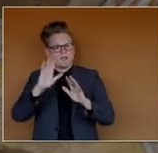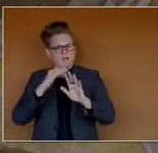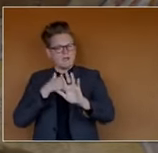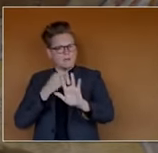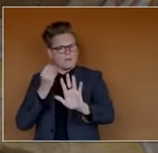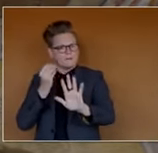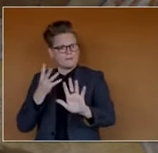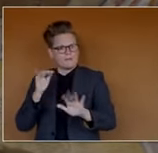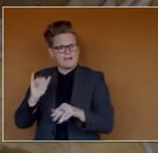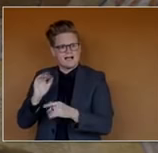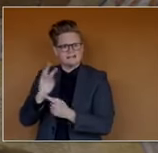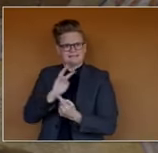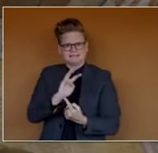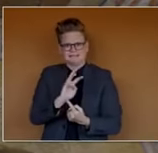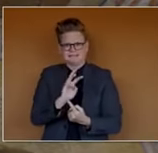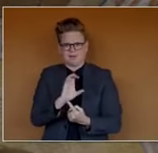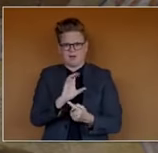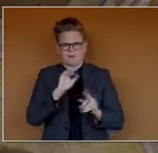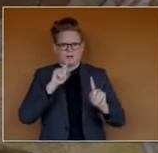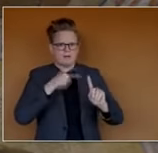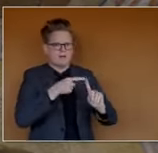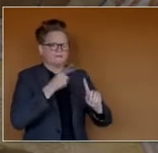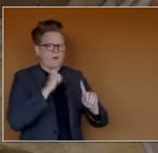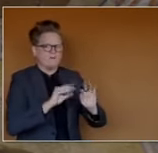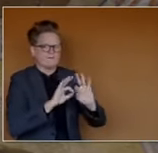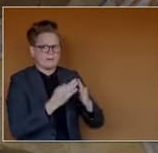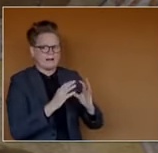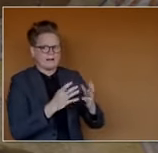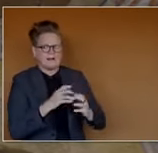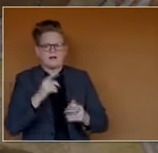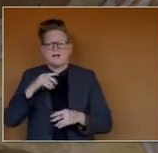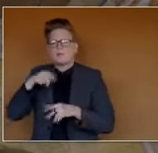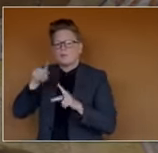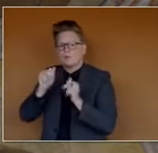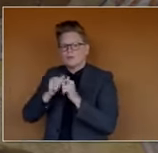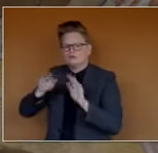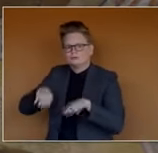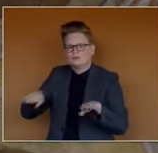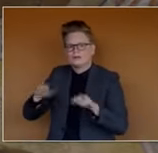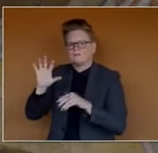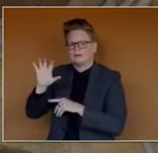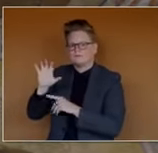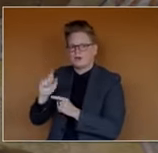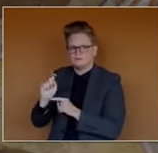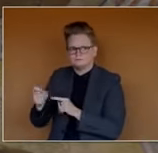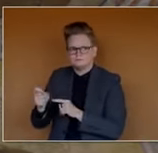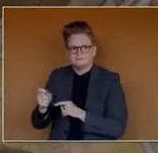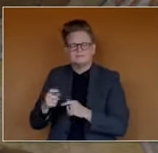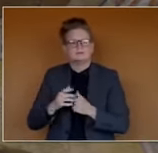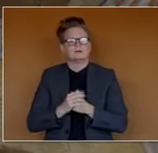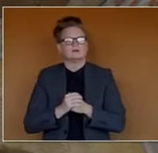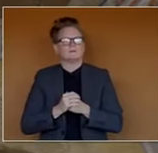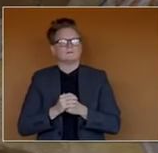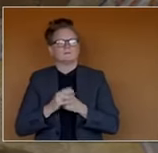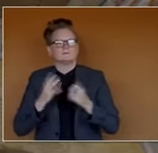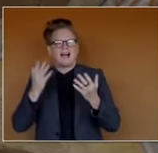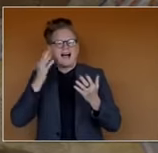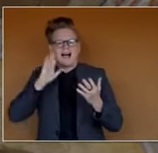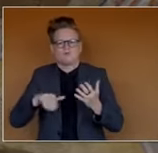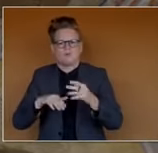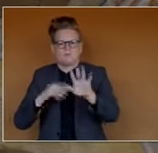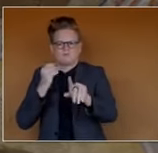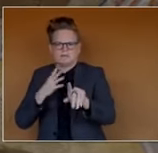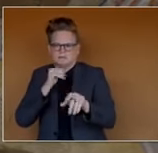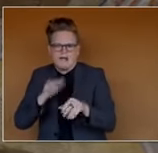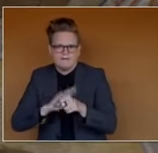$500 for families with children and those I-10 filers is not enough to address the stress, the anxiety over